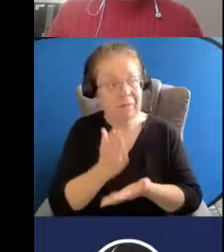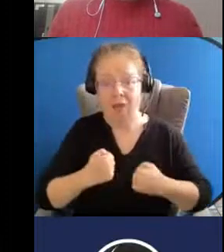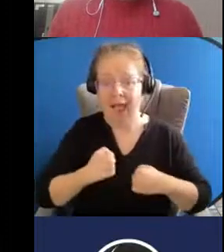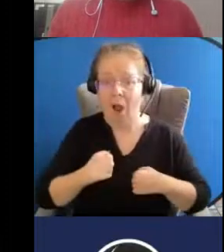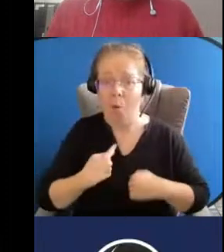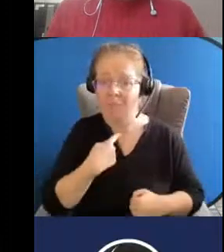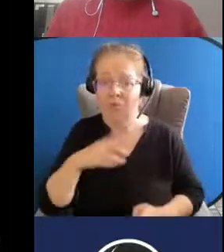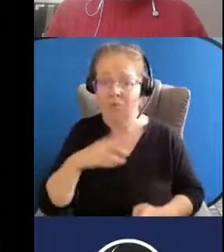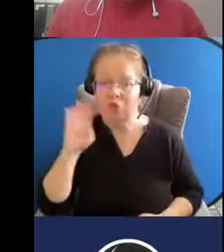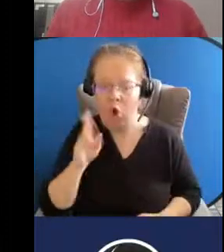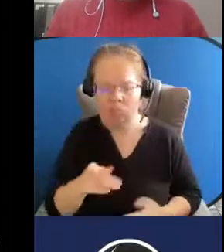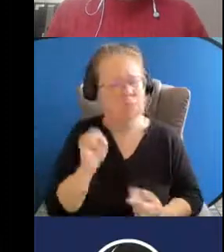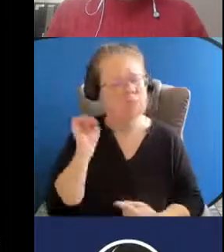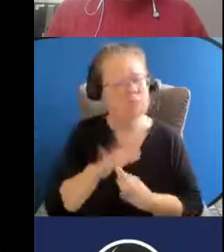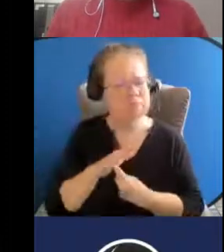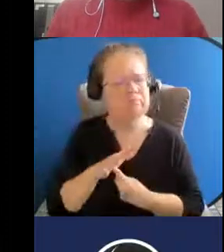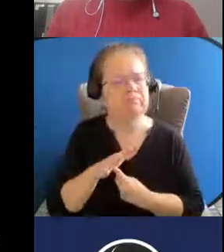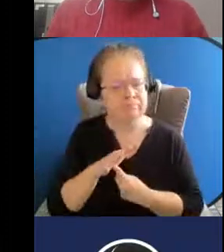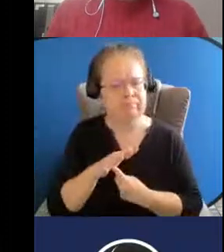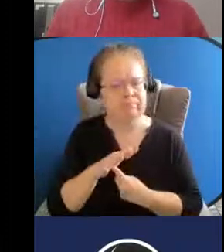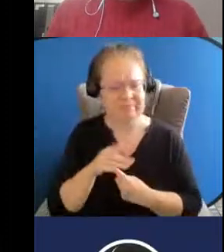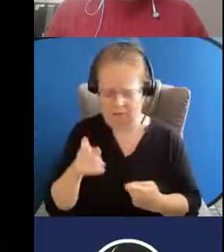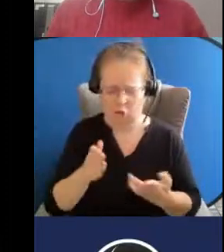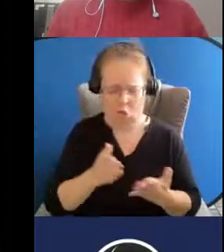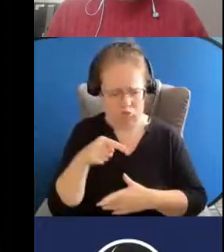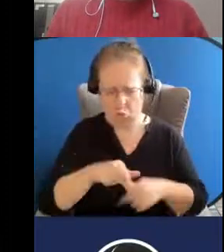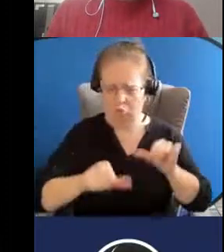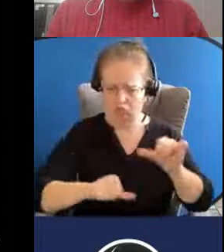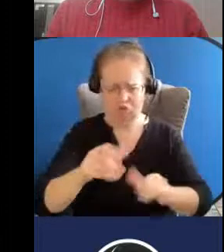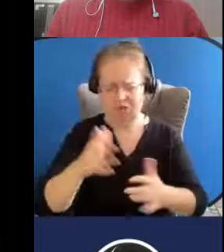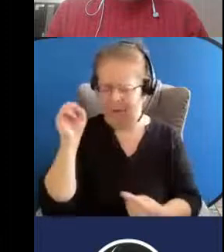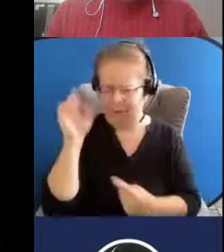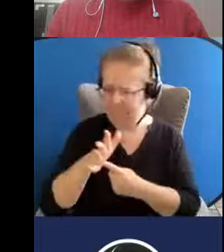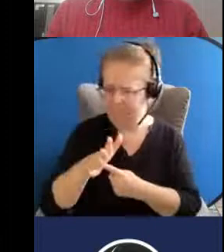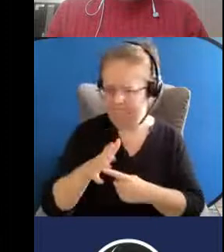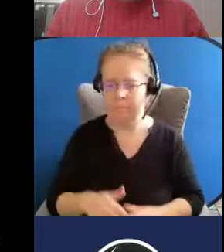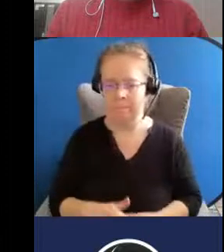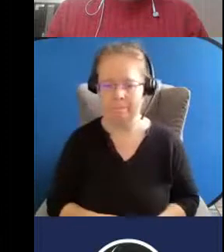are heard was really critical in this whole process.